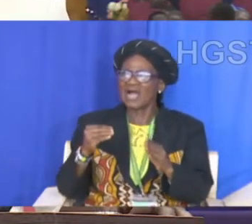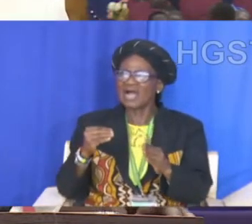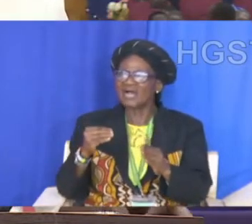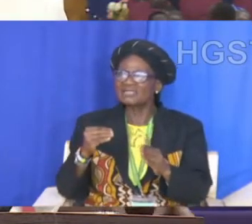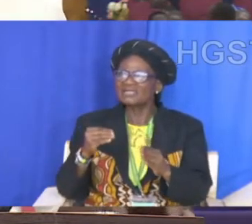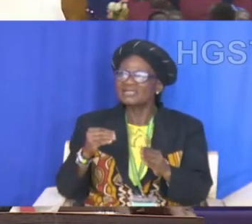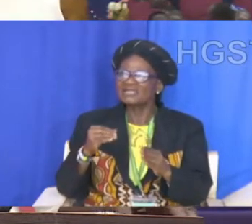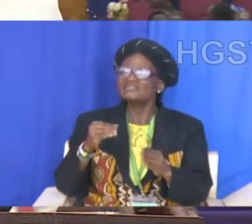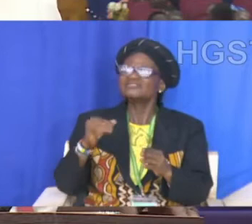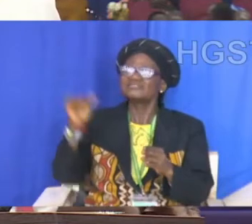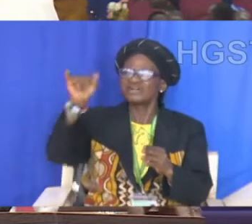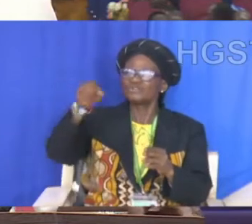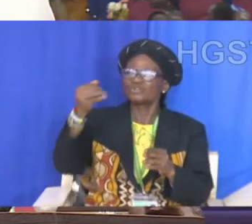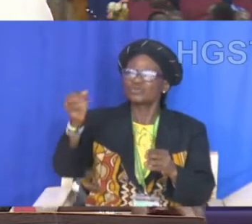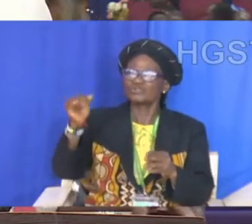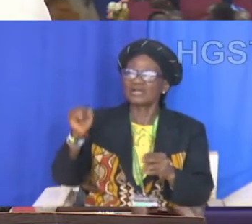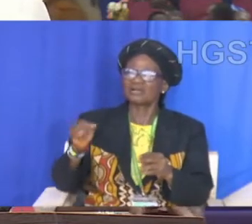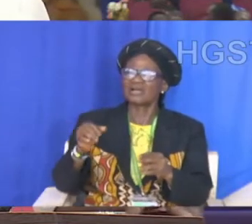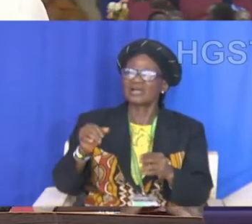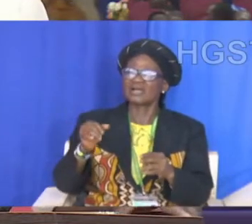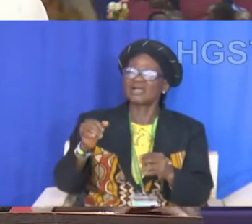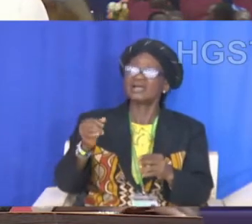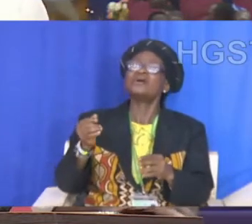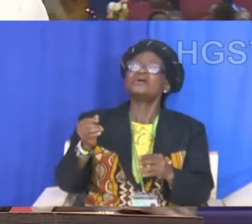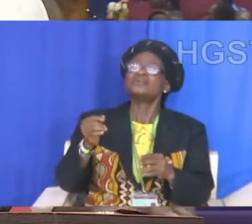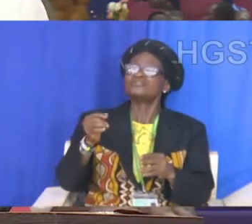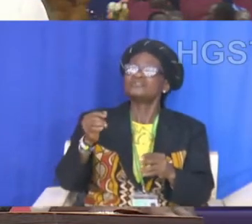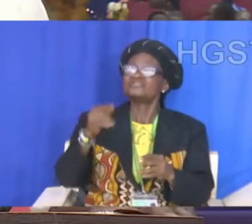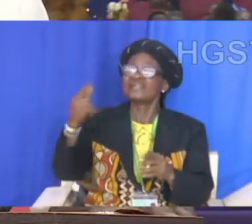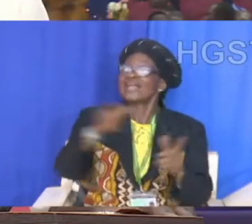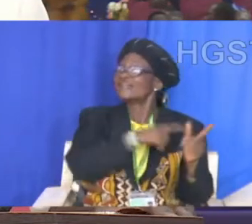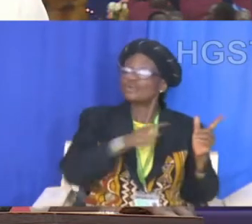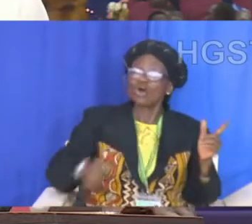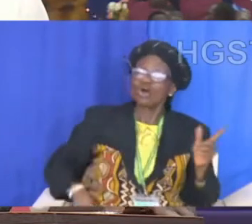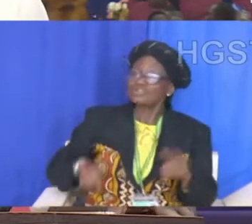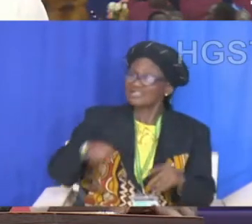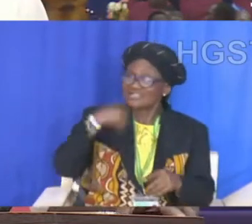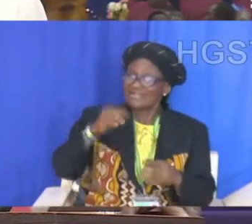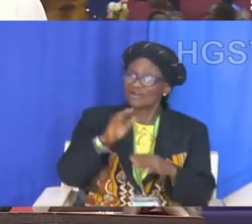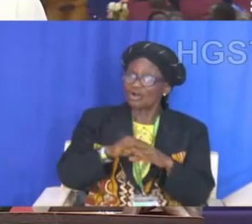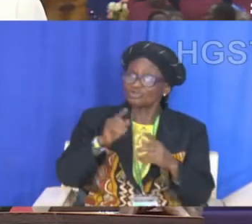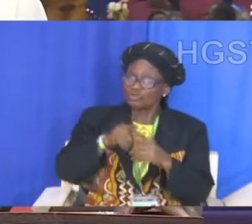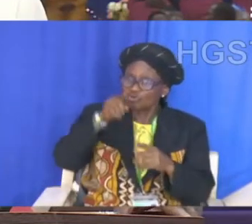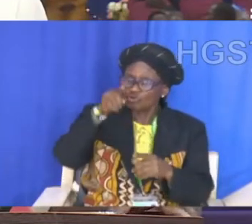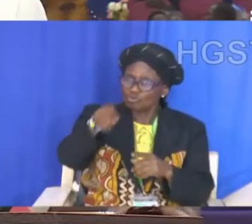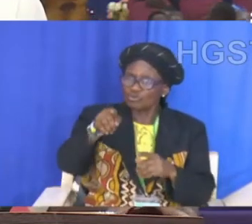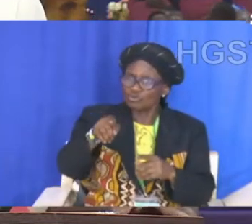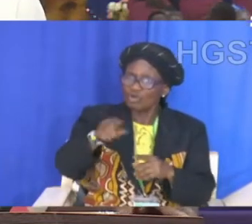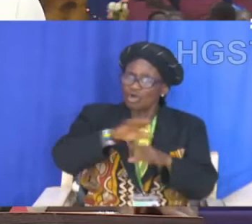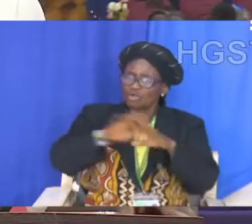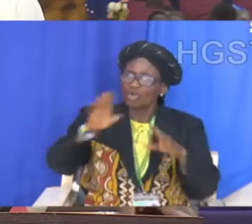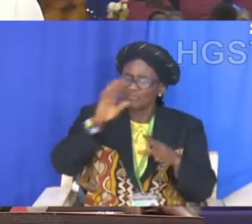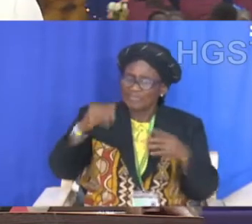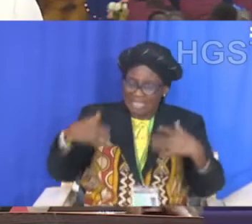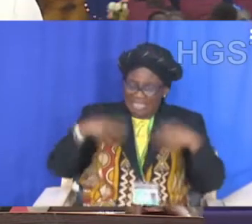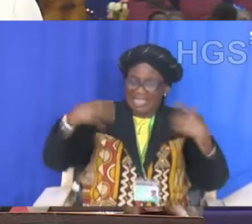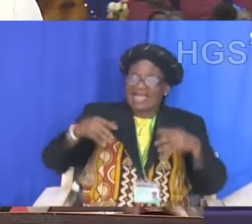Jehoshaphat, thus saith the Lord unto you, be not afraid nor